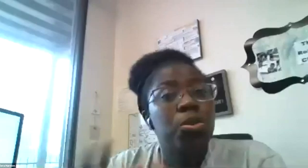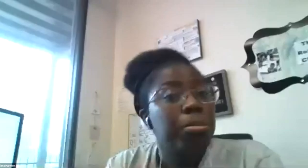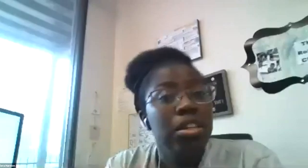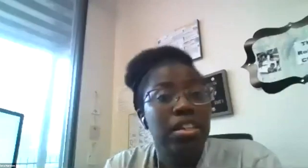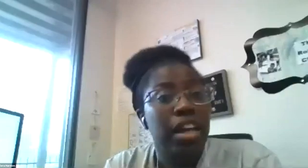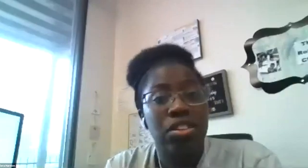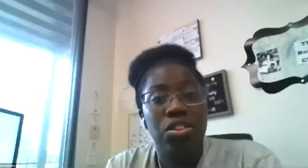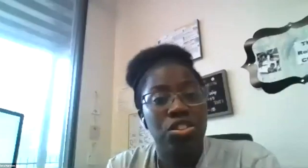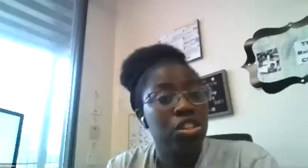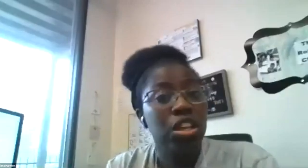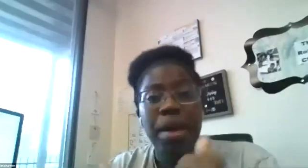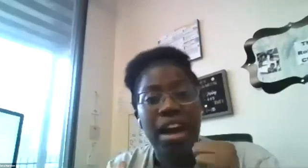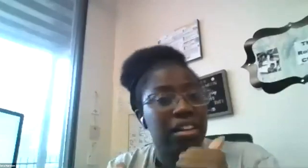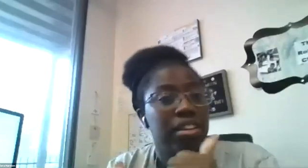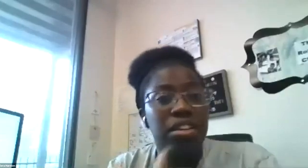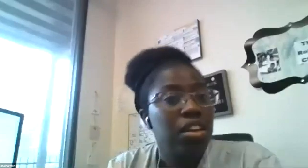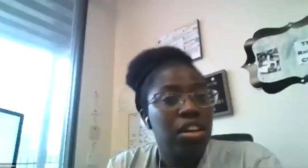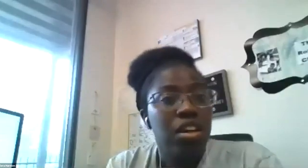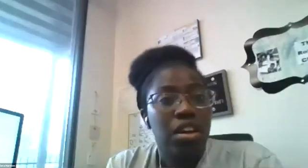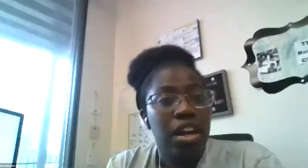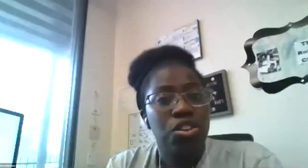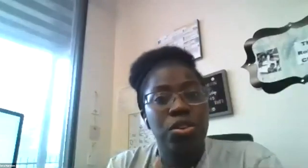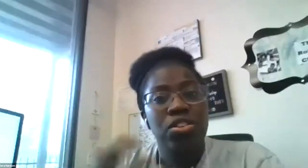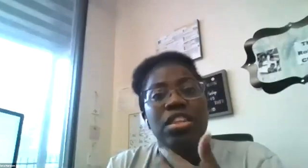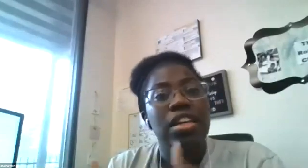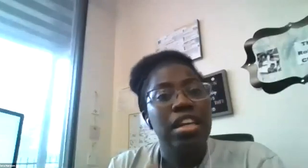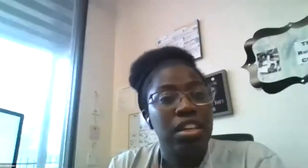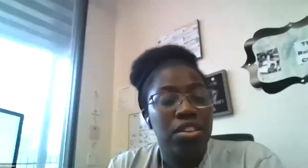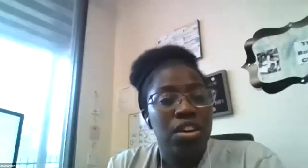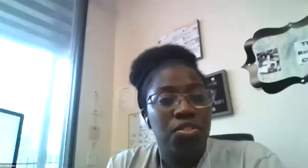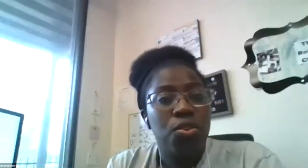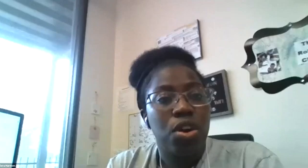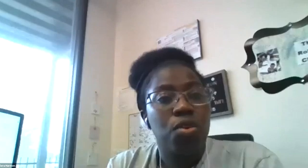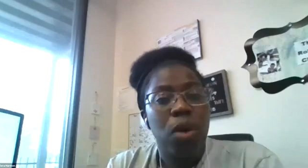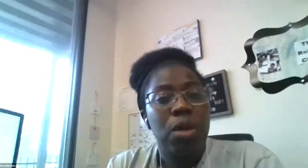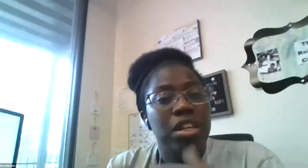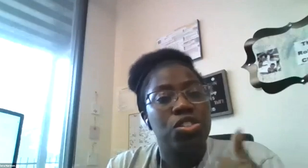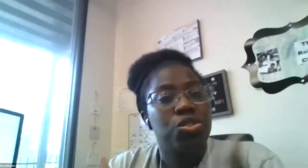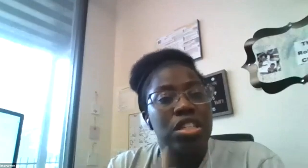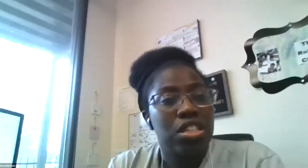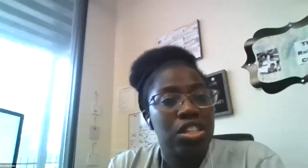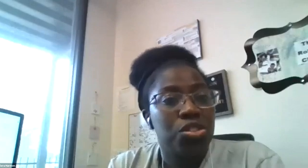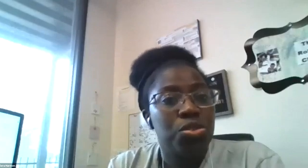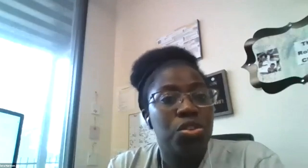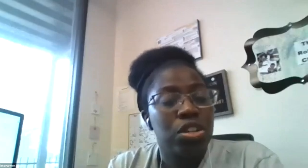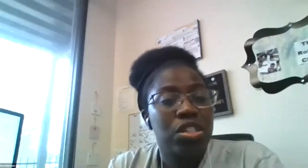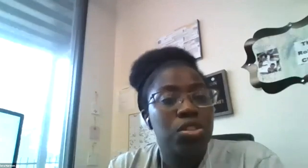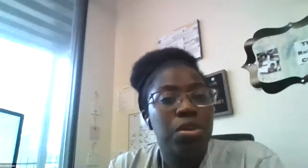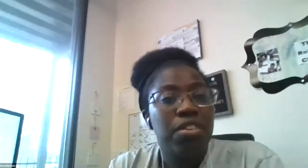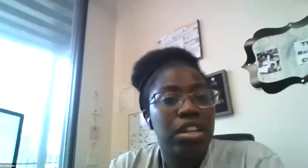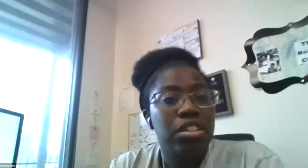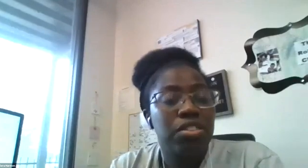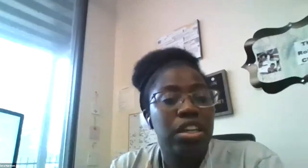more simplistic answer. Just look back and you could see the need for why we need to address these issues in order